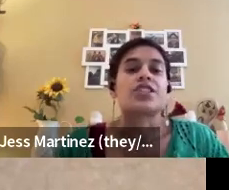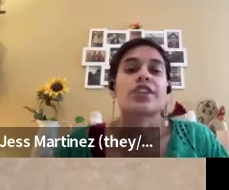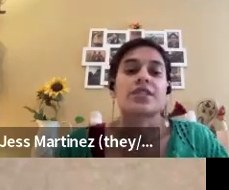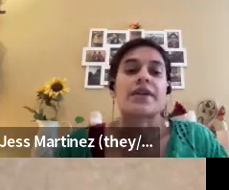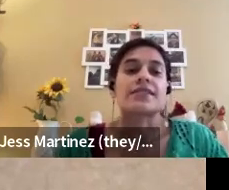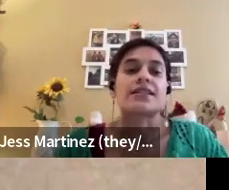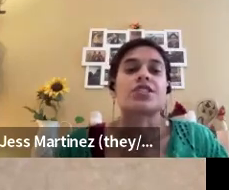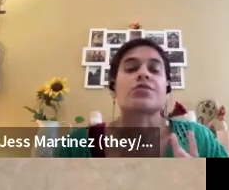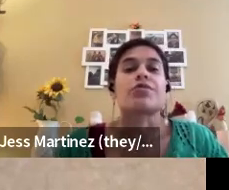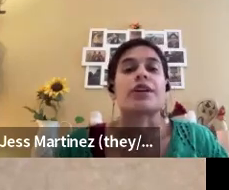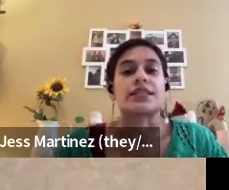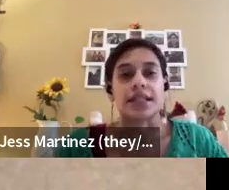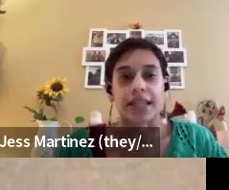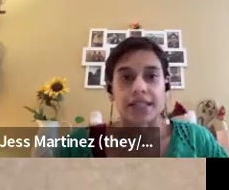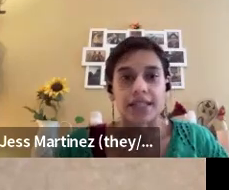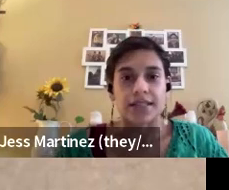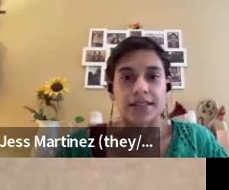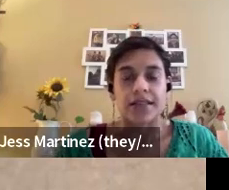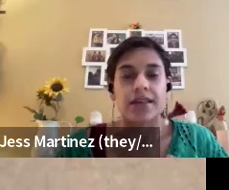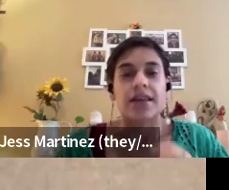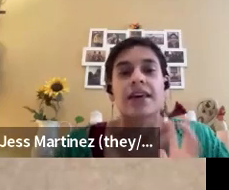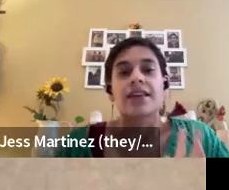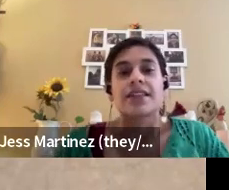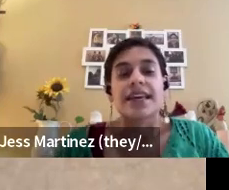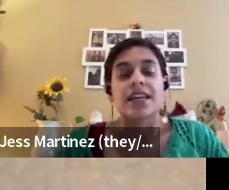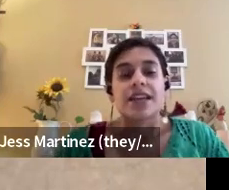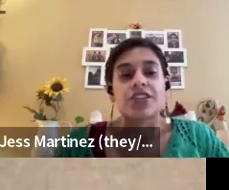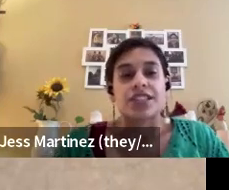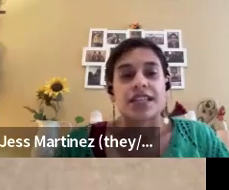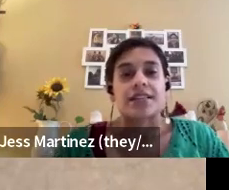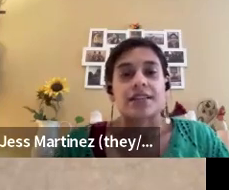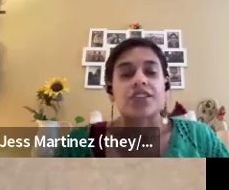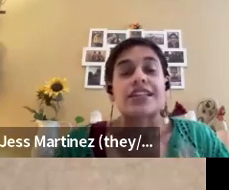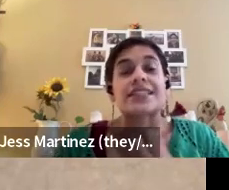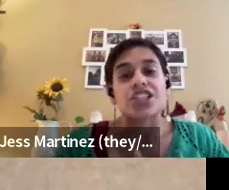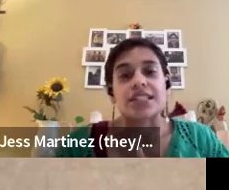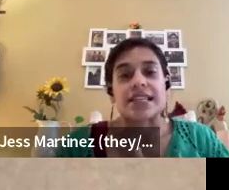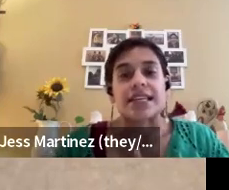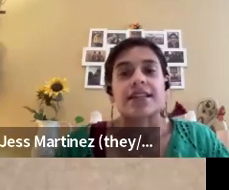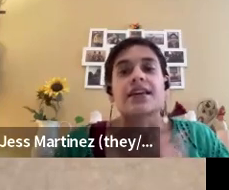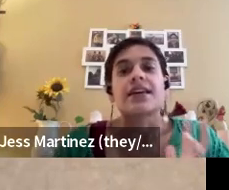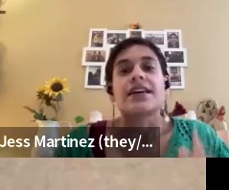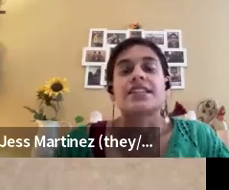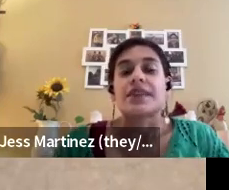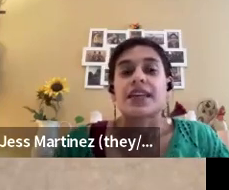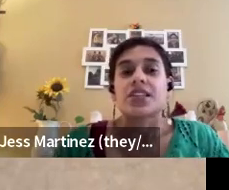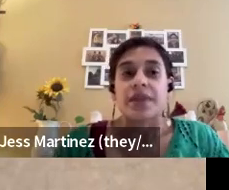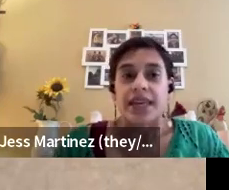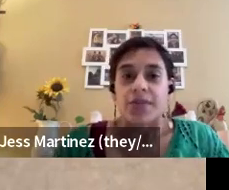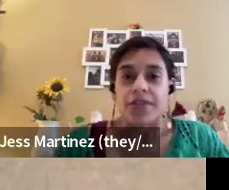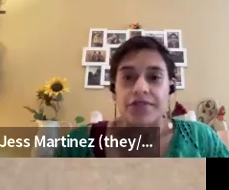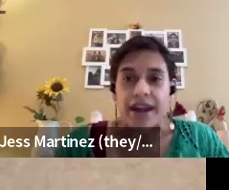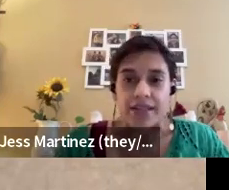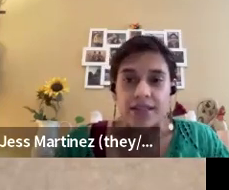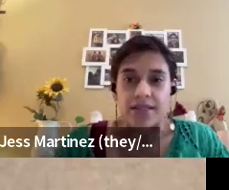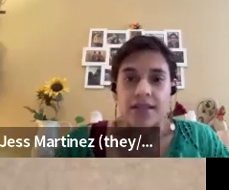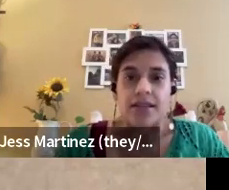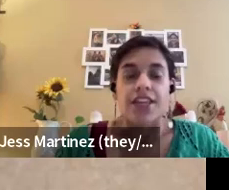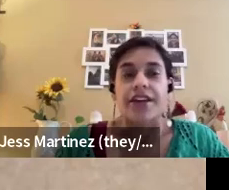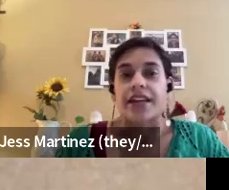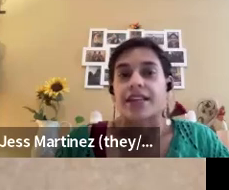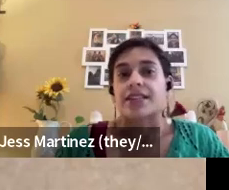that prevents trespass into a forested land. The second major scene, transition scene, is me speaking with a